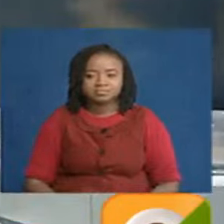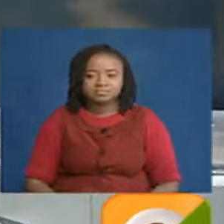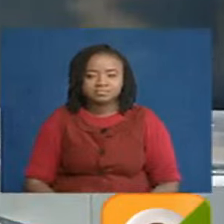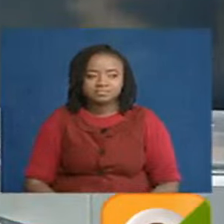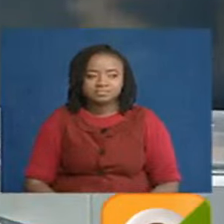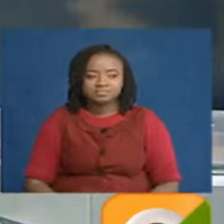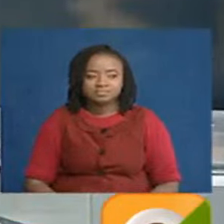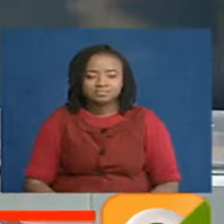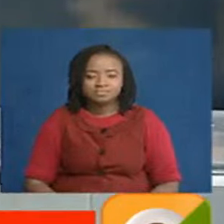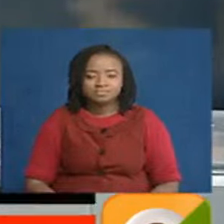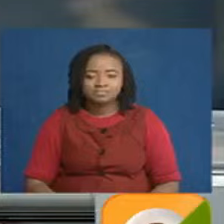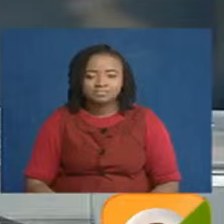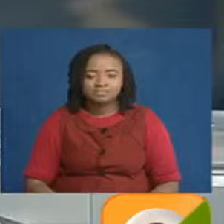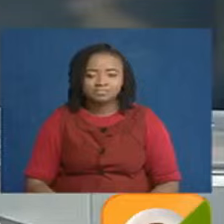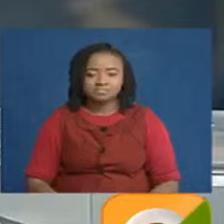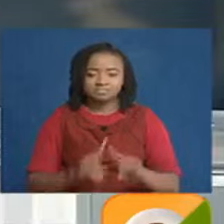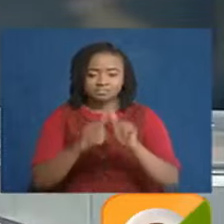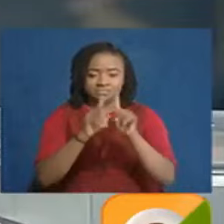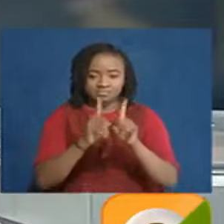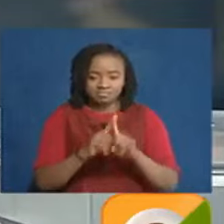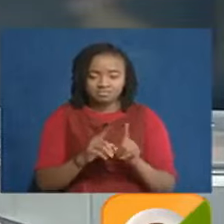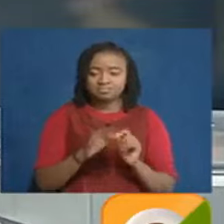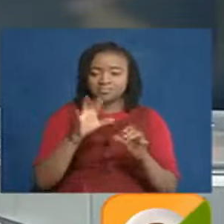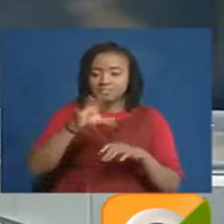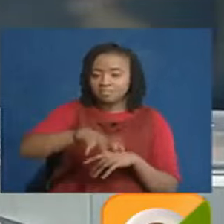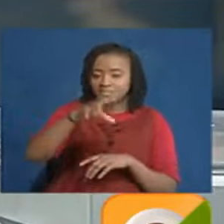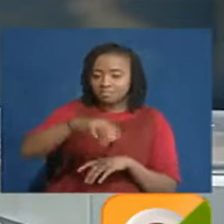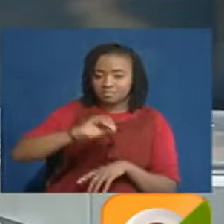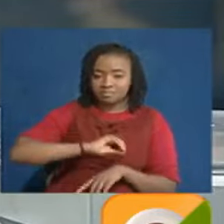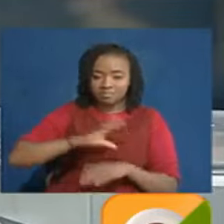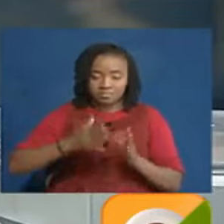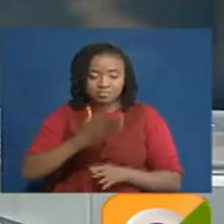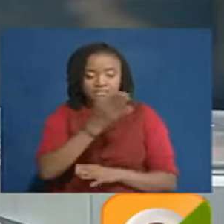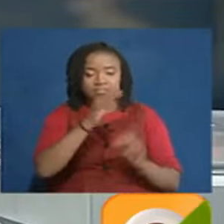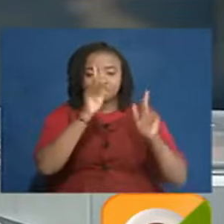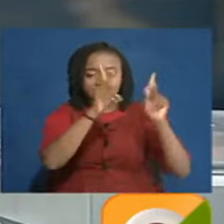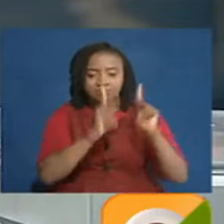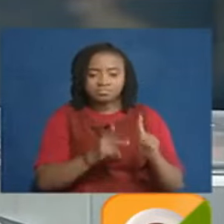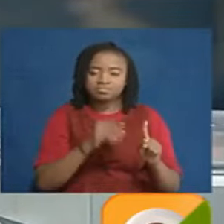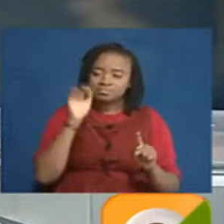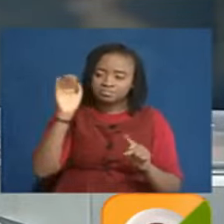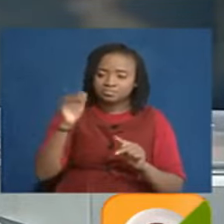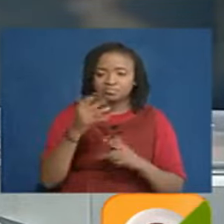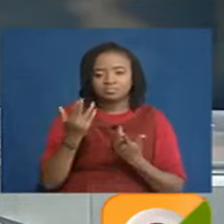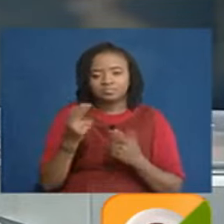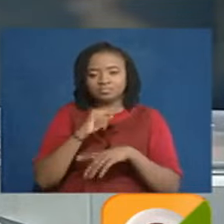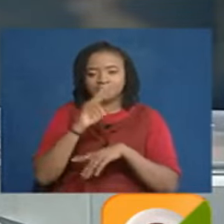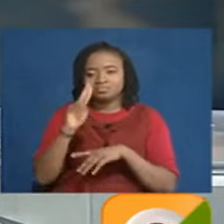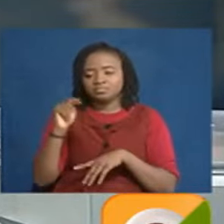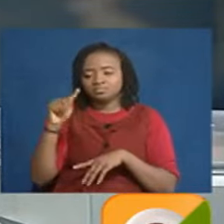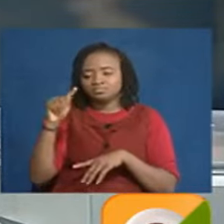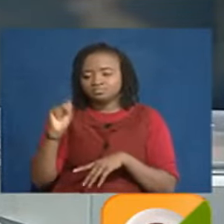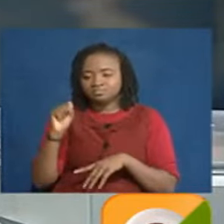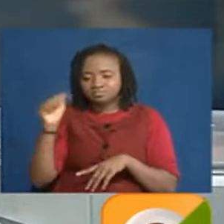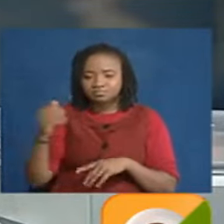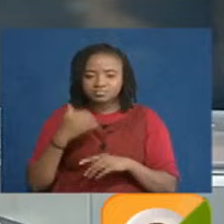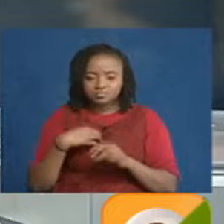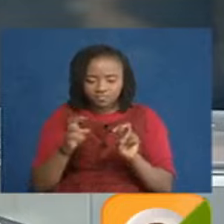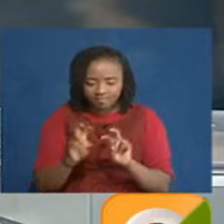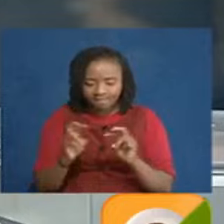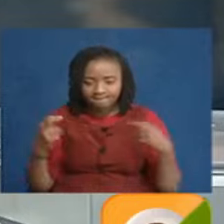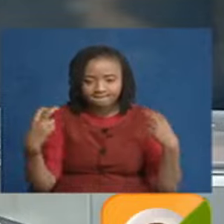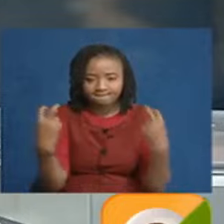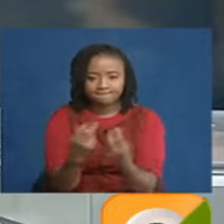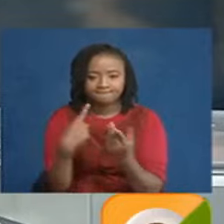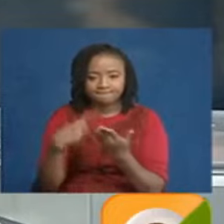A section of matatu owners in Kisumu have called for a round table with the National Transport and Safety Authority over